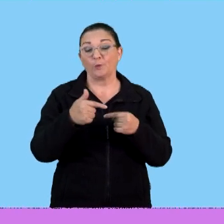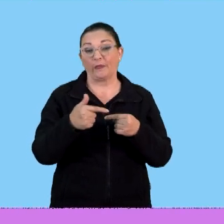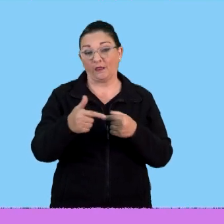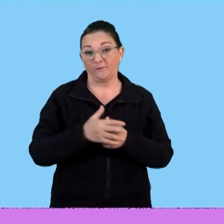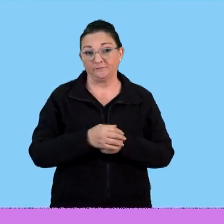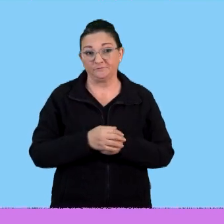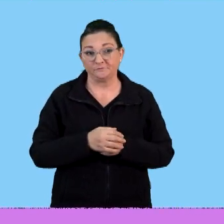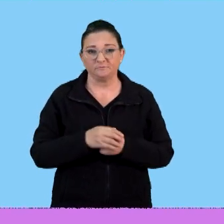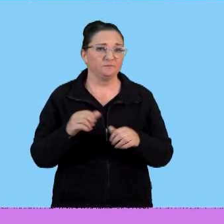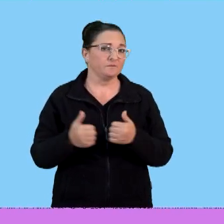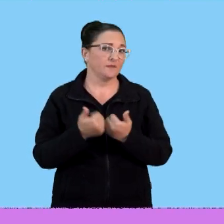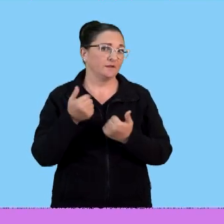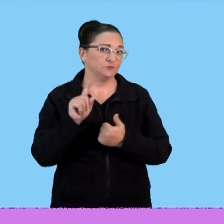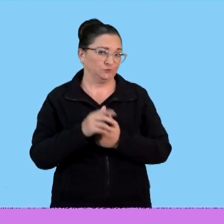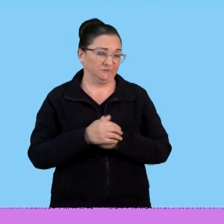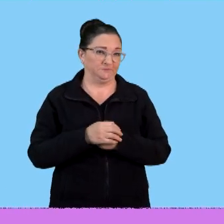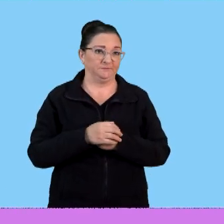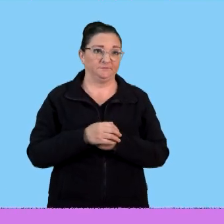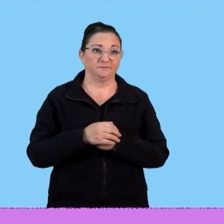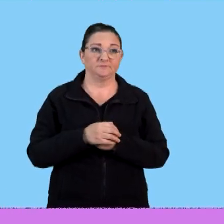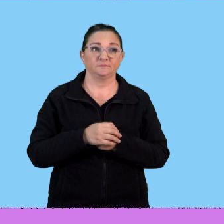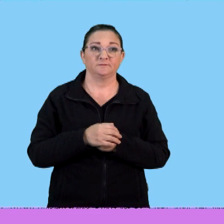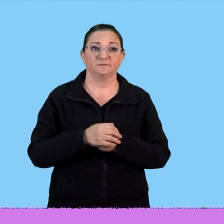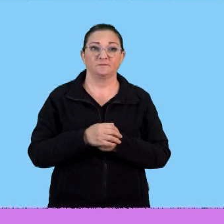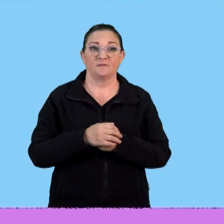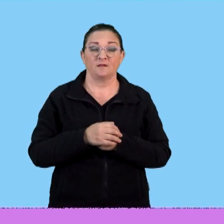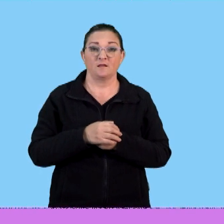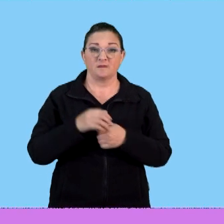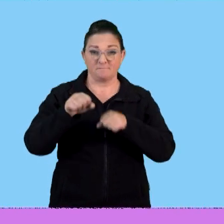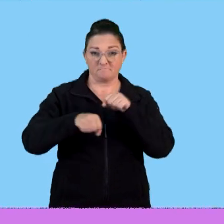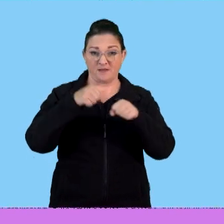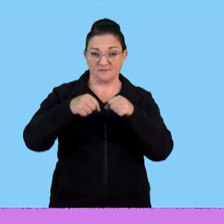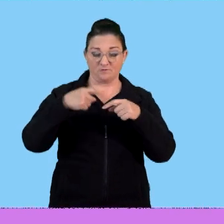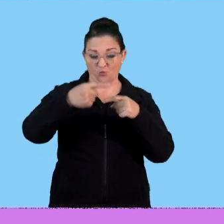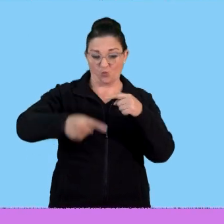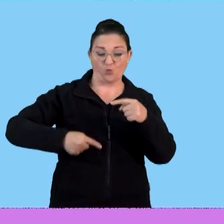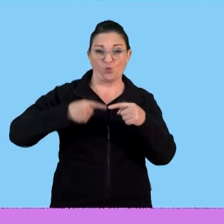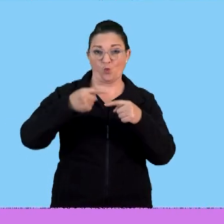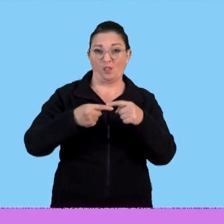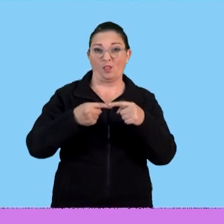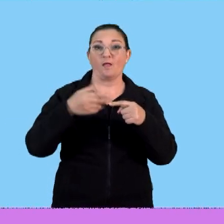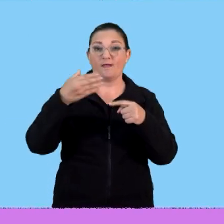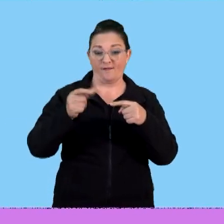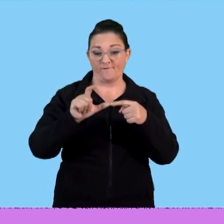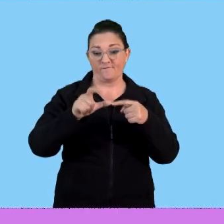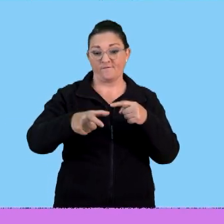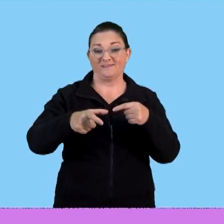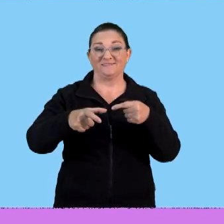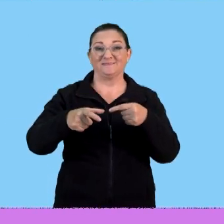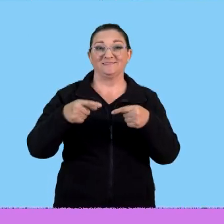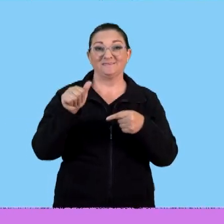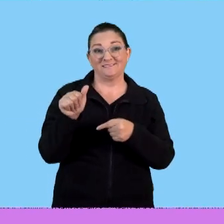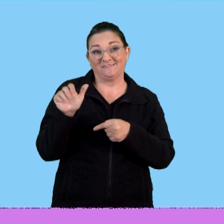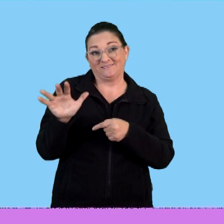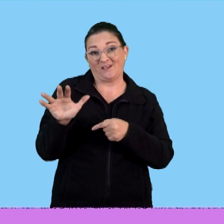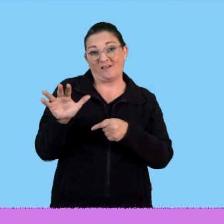challenge for this upcoming week. And the challenge is as follows. It says, the wheel of your bicycle, right, has a diameter